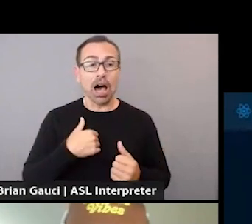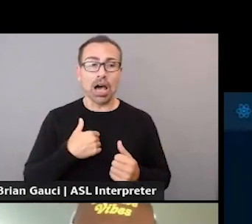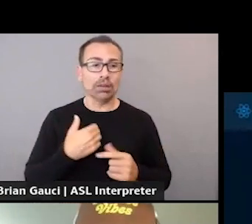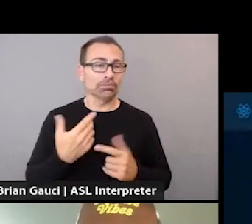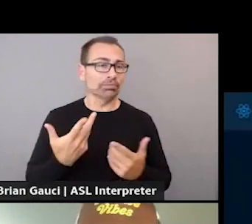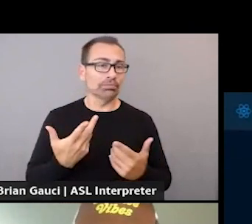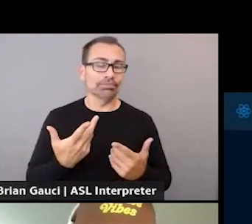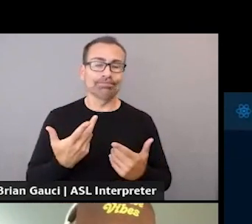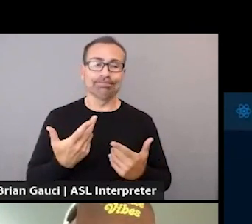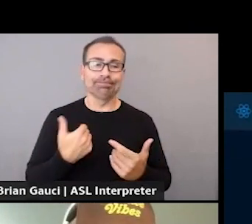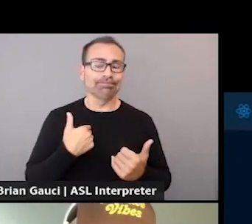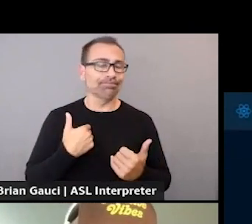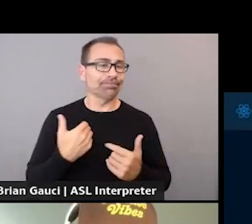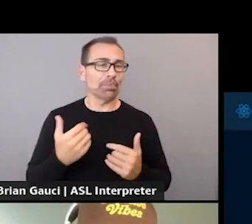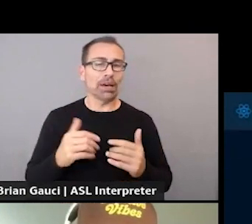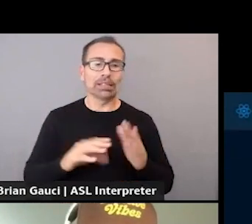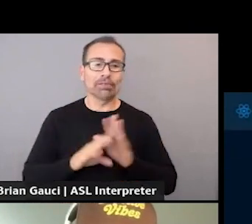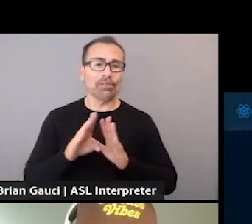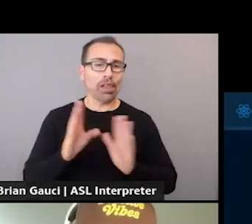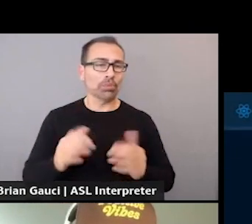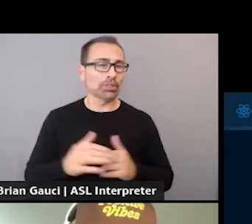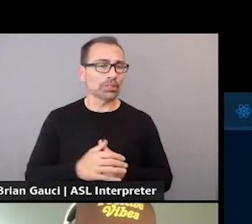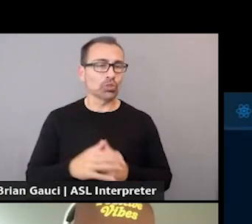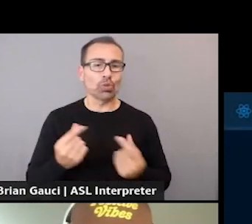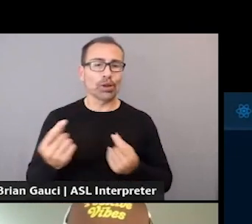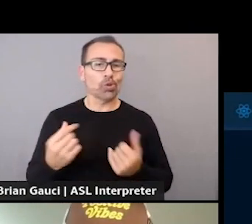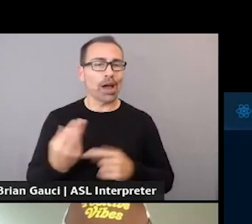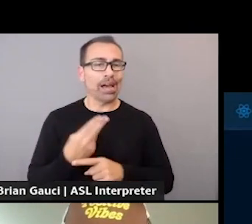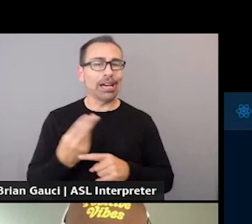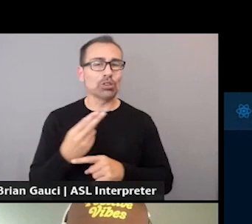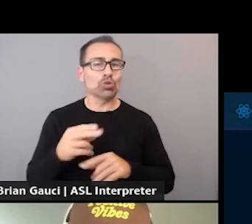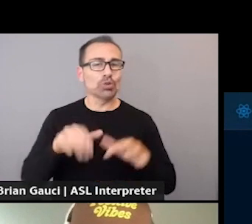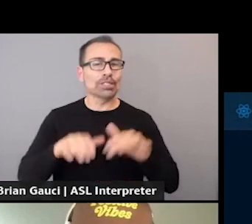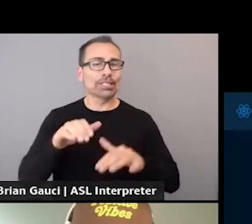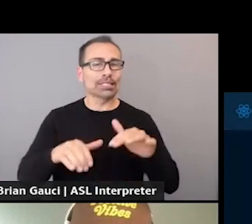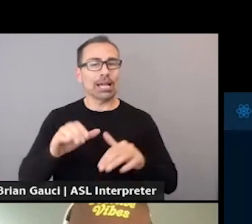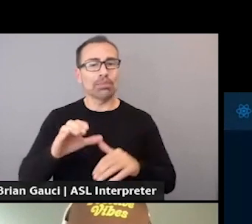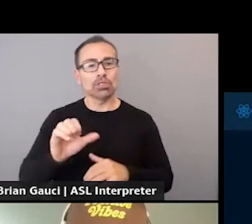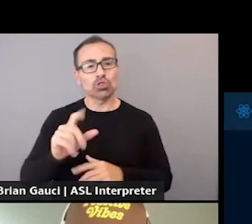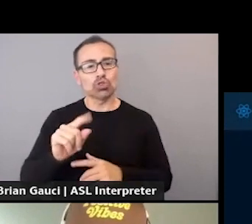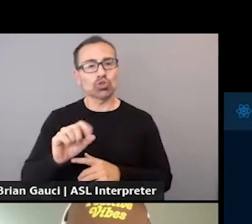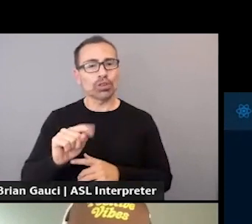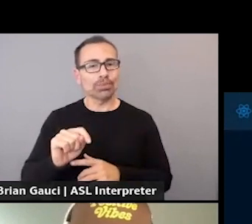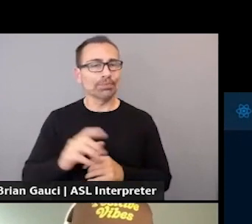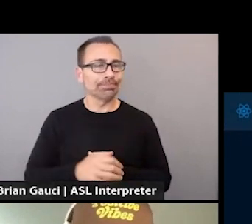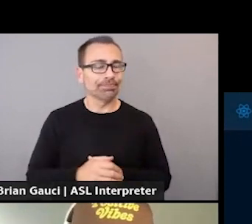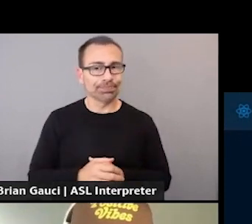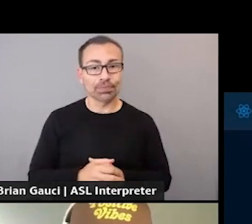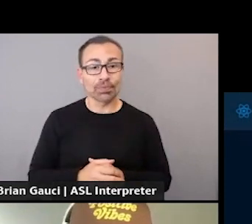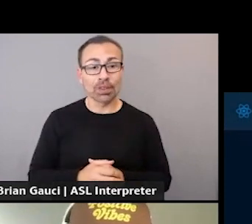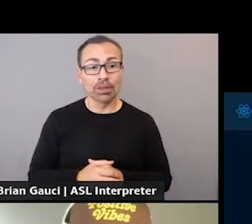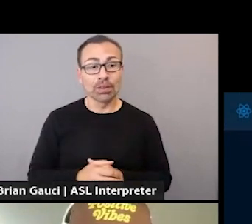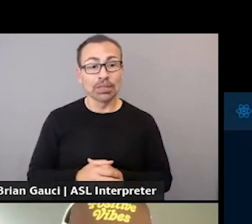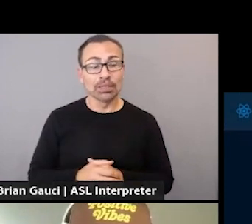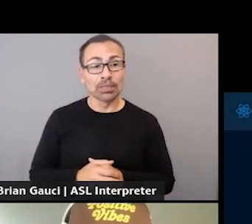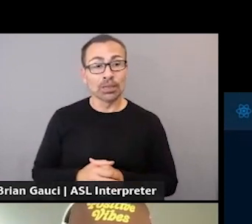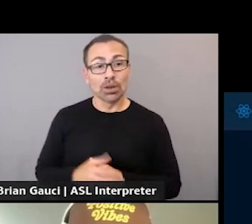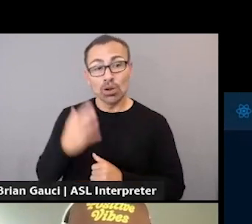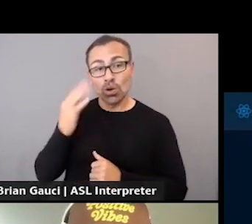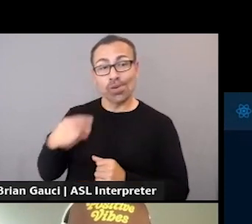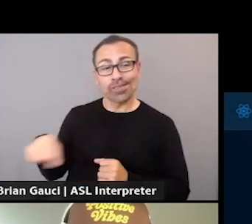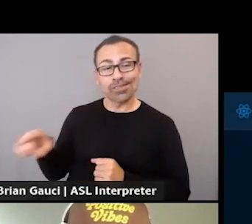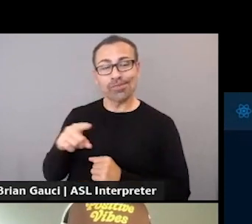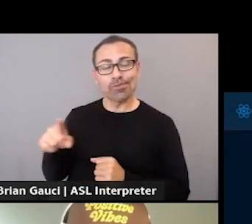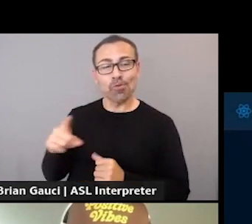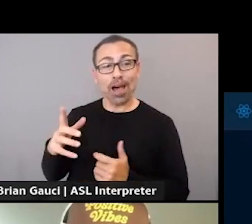Nice. Cool. So we have that in place. Real quick, while we're loading this, Lux Scientific in the comments